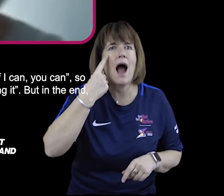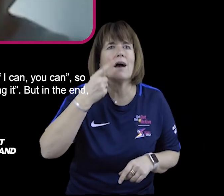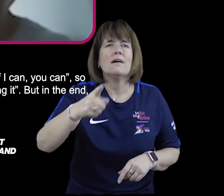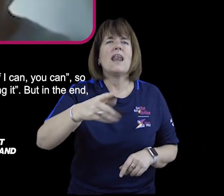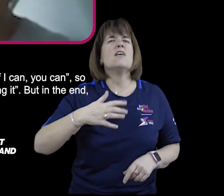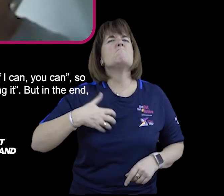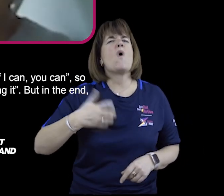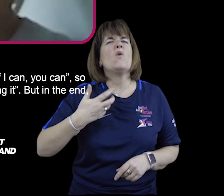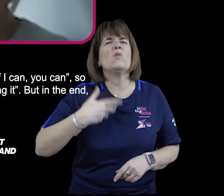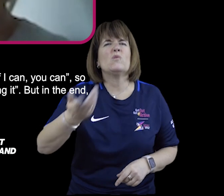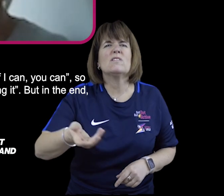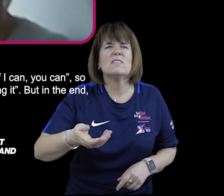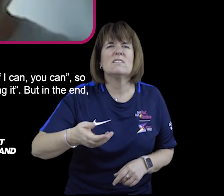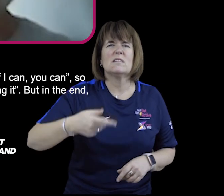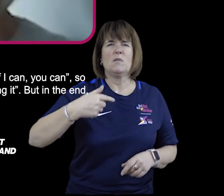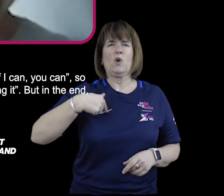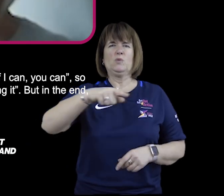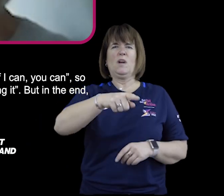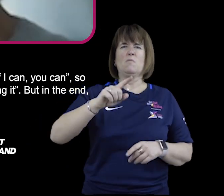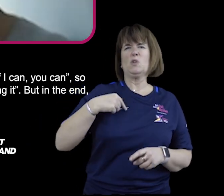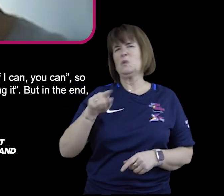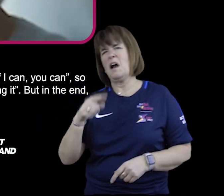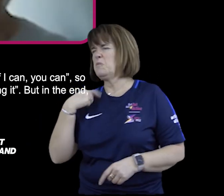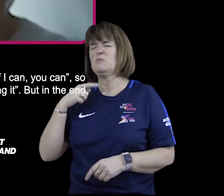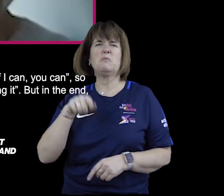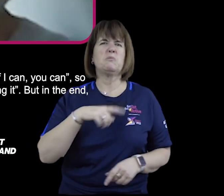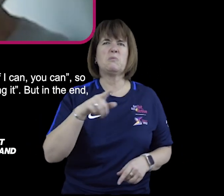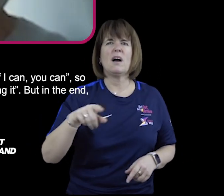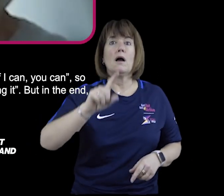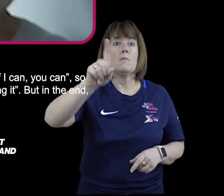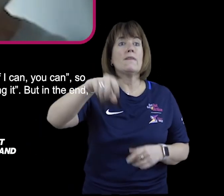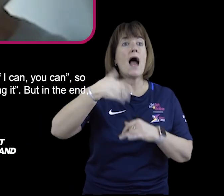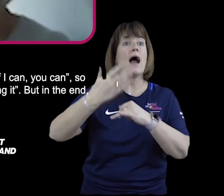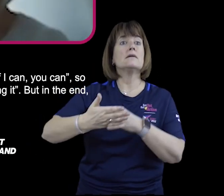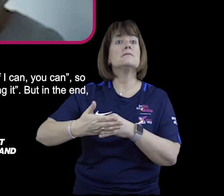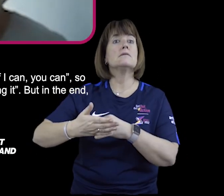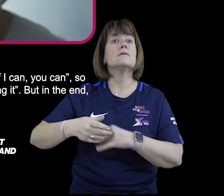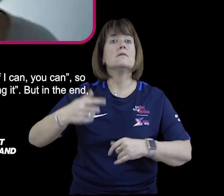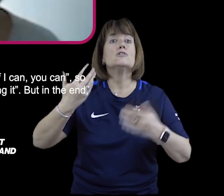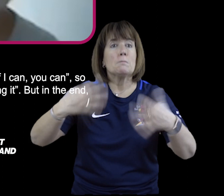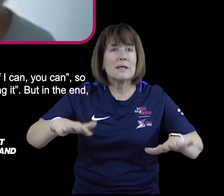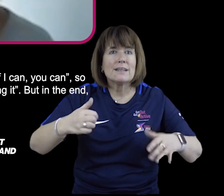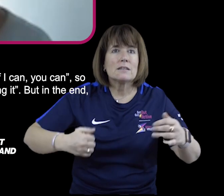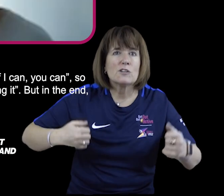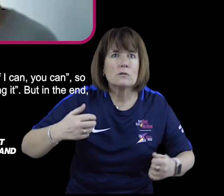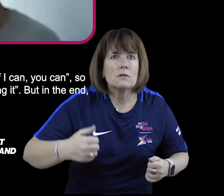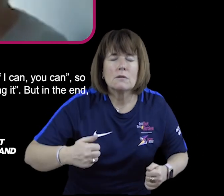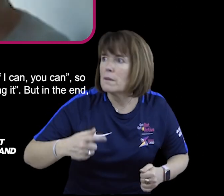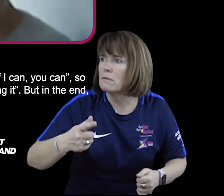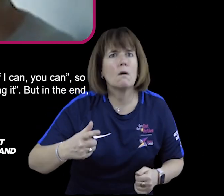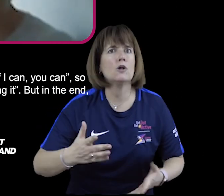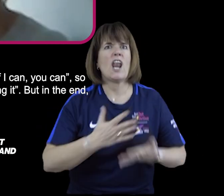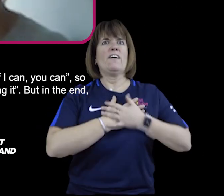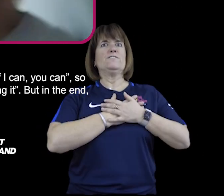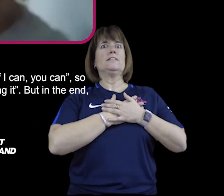so she said, oh, I'll have a go. And we had a moan. She had a moan, and she, well, I'm not doing it. But in the end, persisted. She did it,